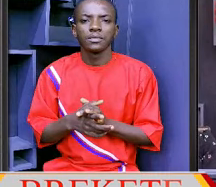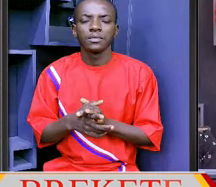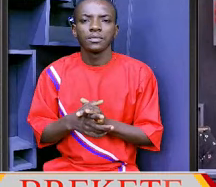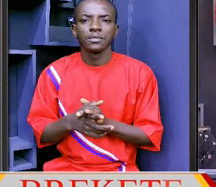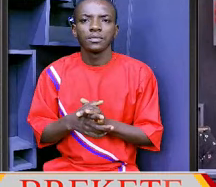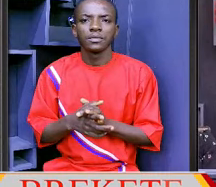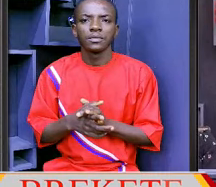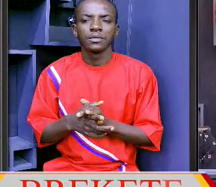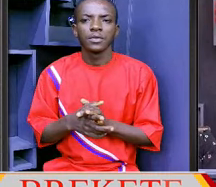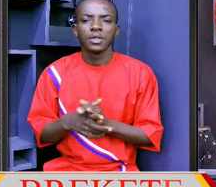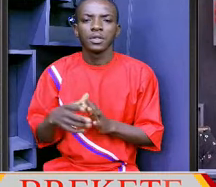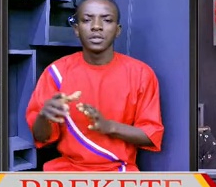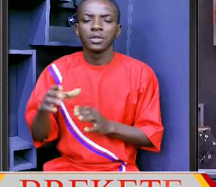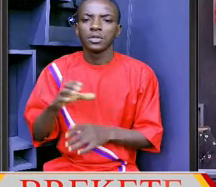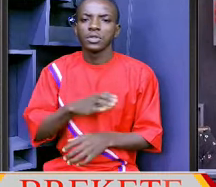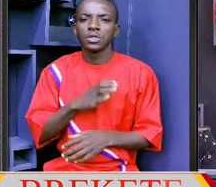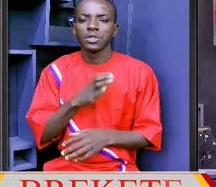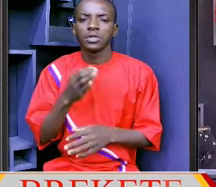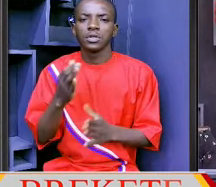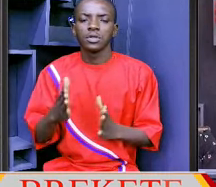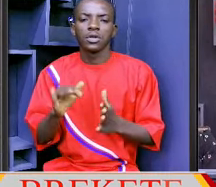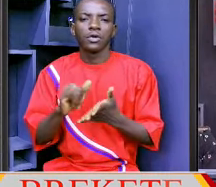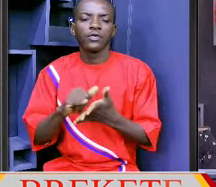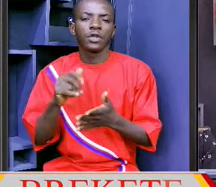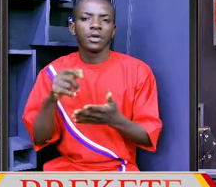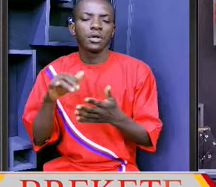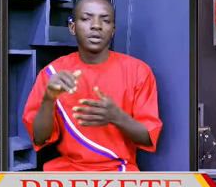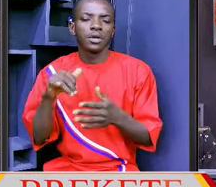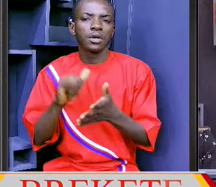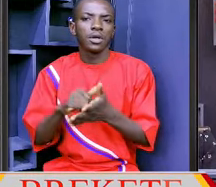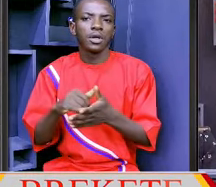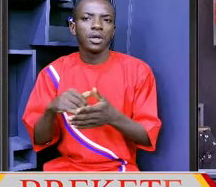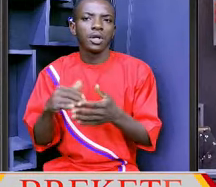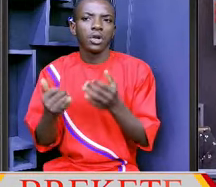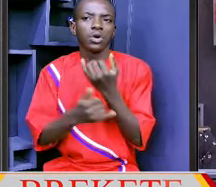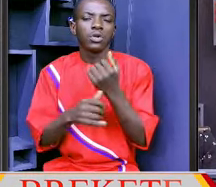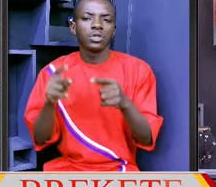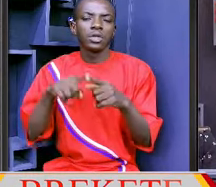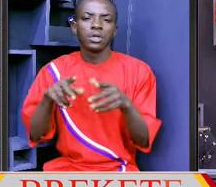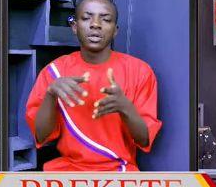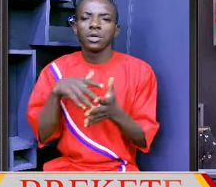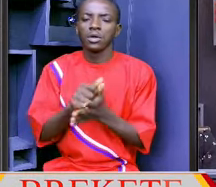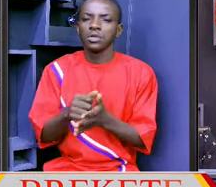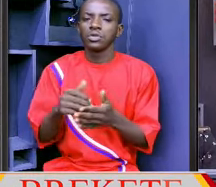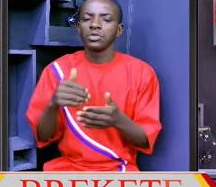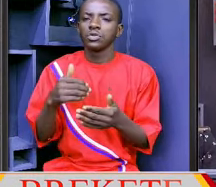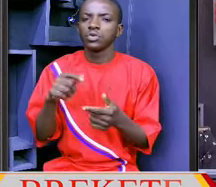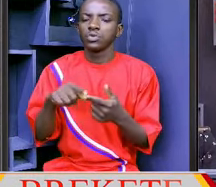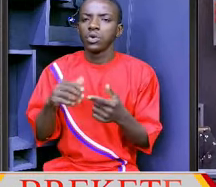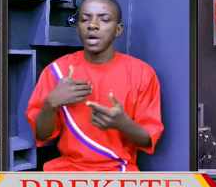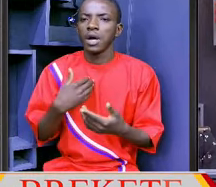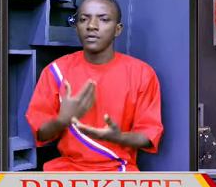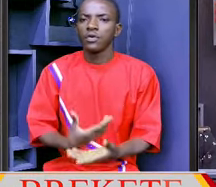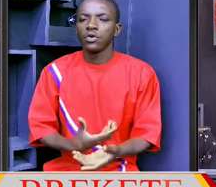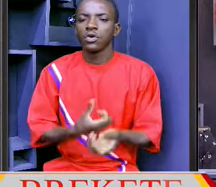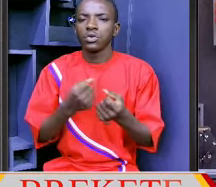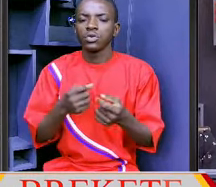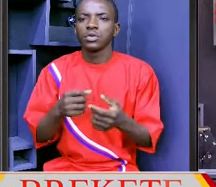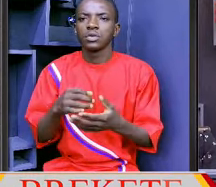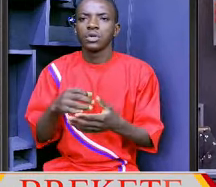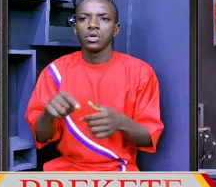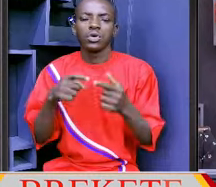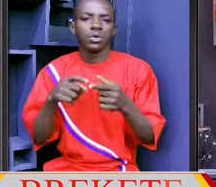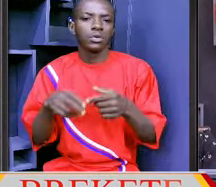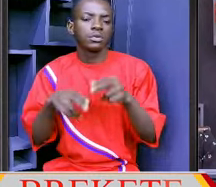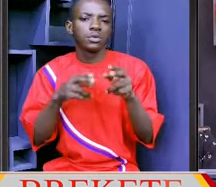That the citizen of that country no fit collapse. May they get confidence, say they're Russian. Go